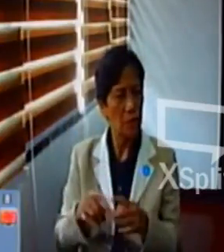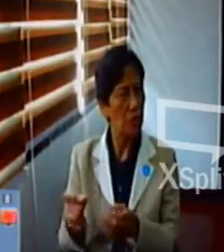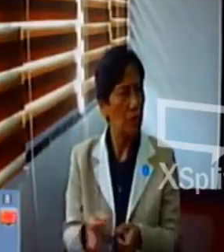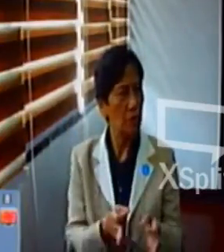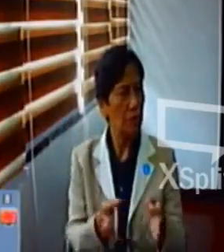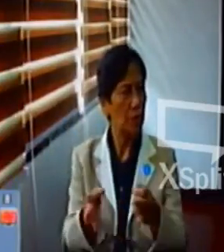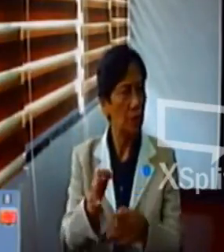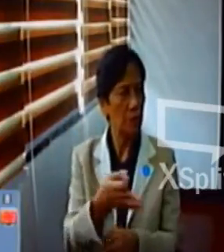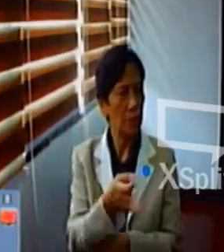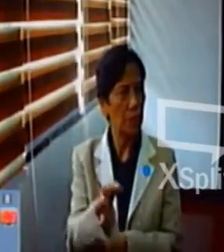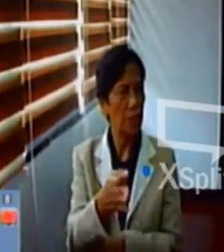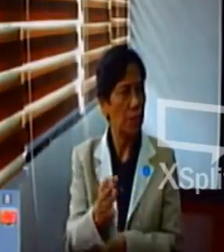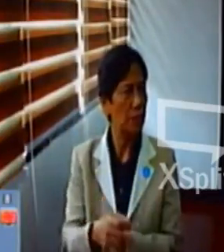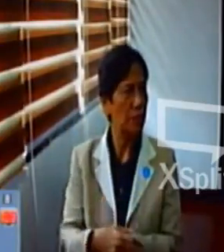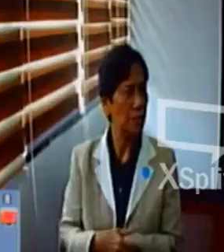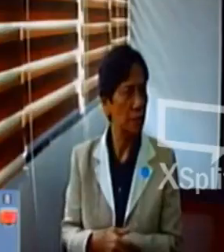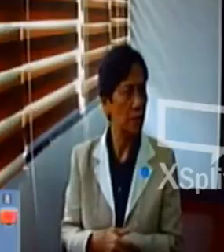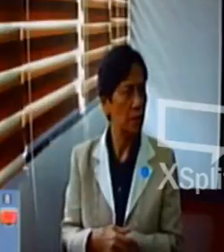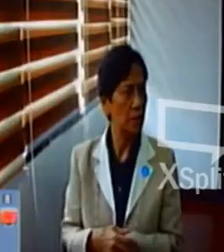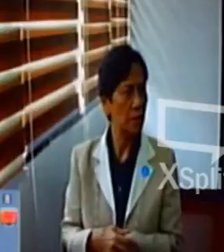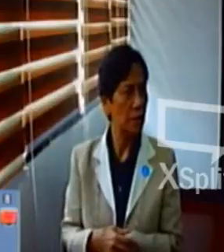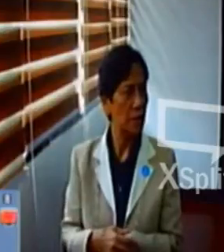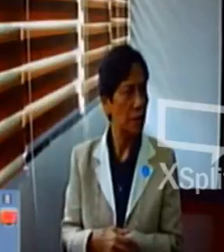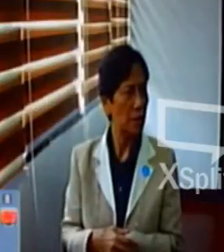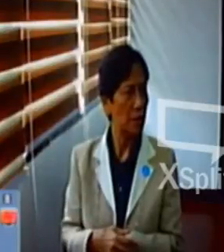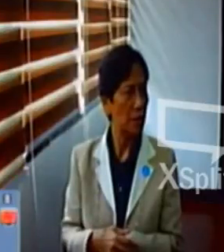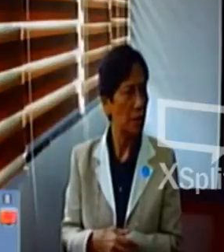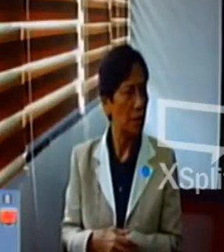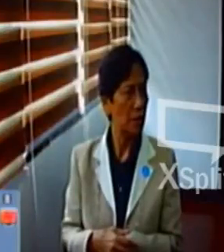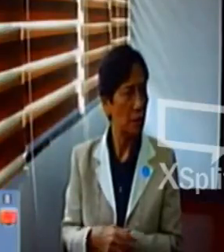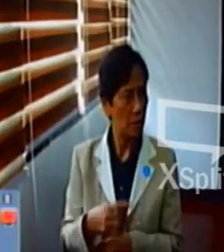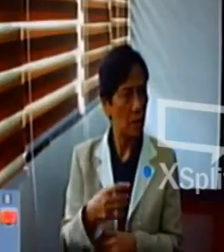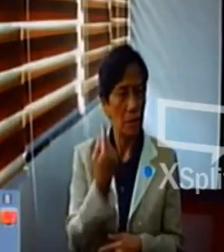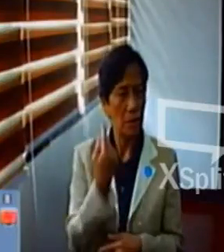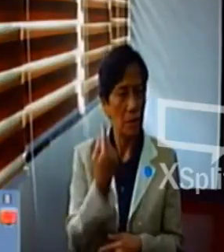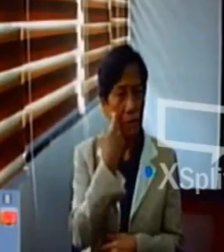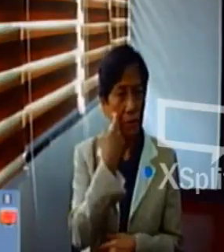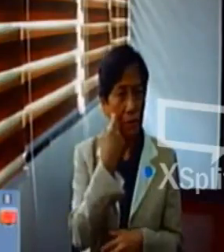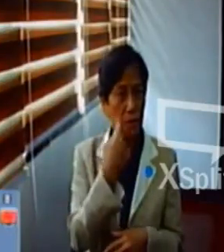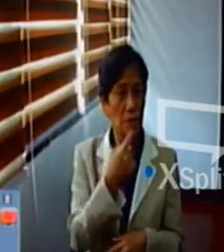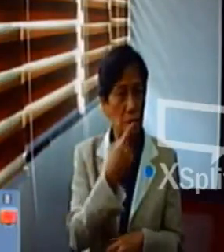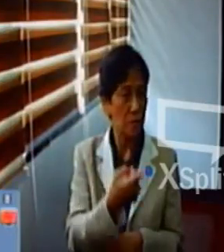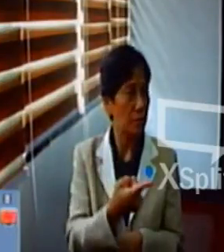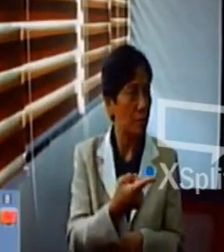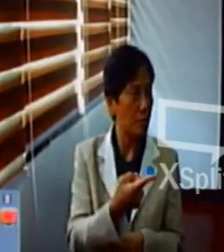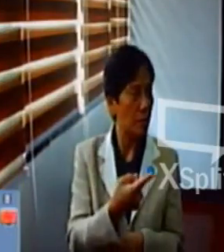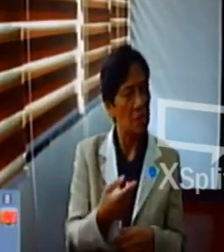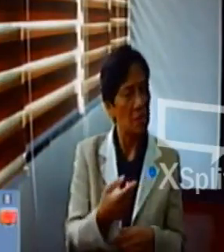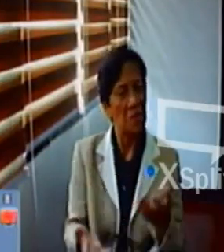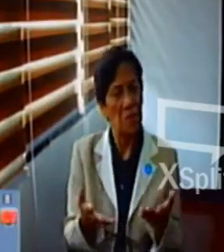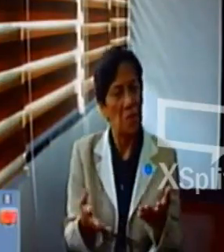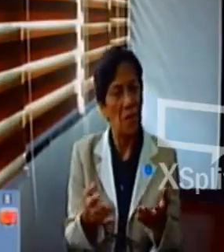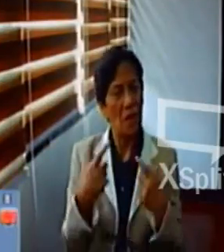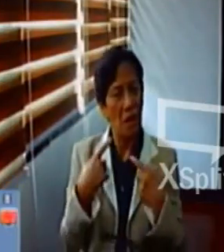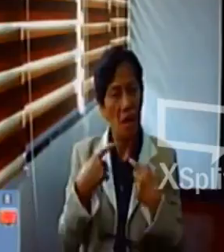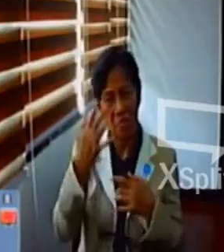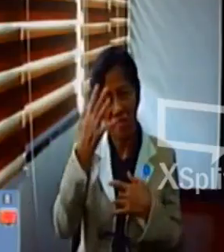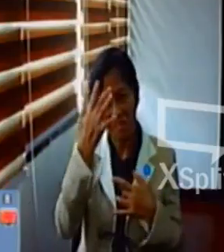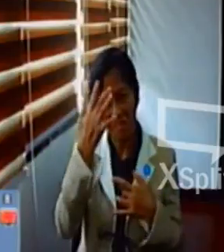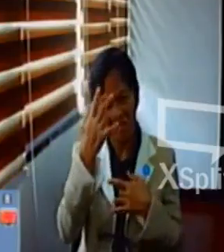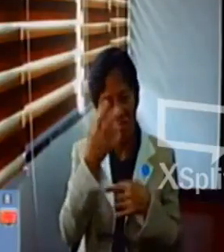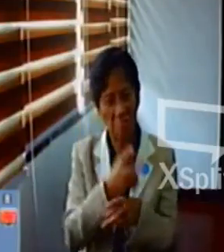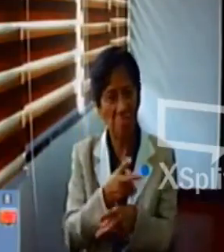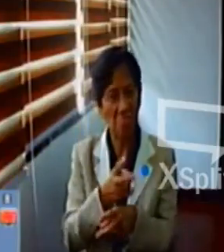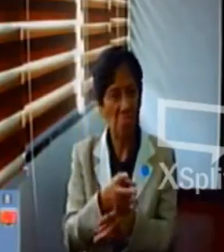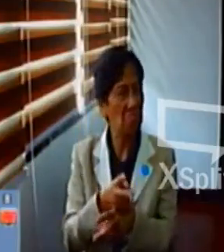particular? Yes, ma'am. As I mentioned a while ago, parang meron ka ng sakit na inaalagaan, and then